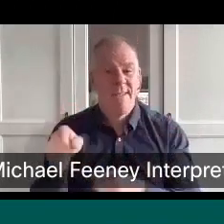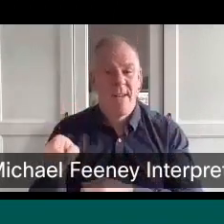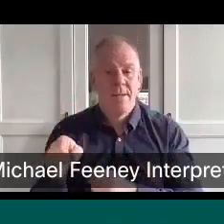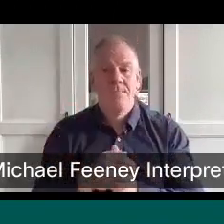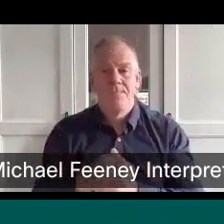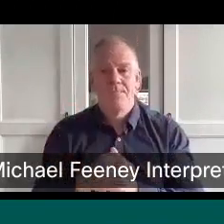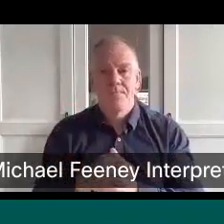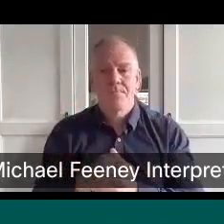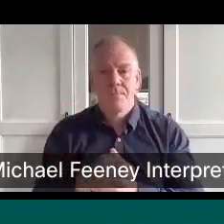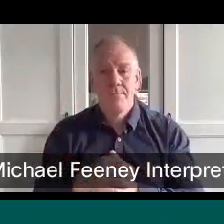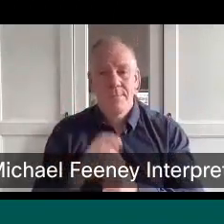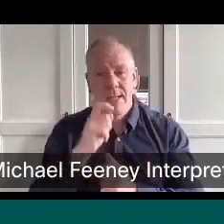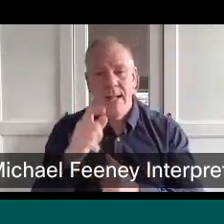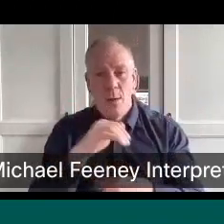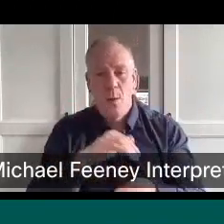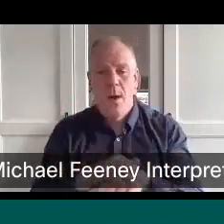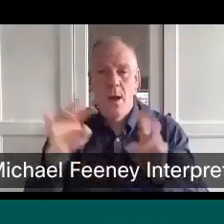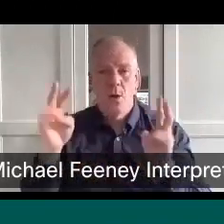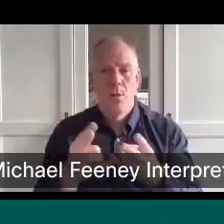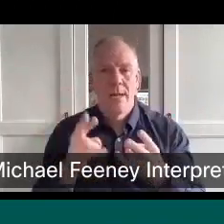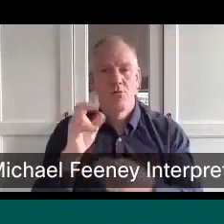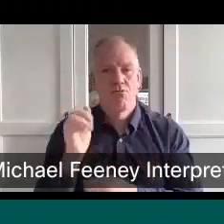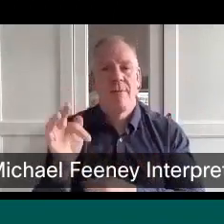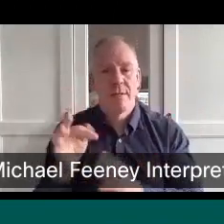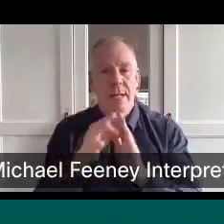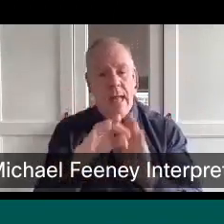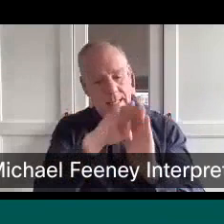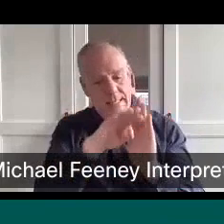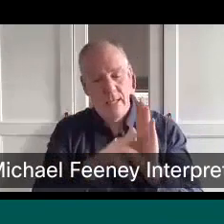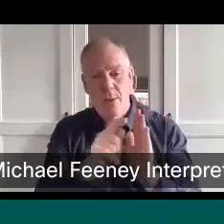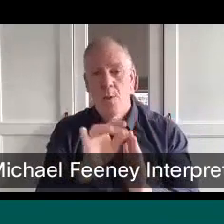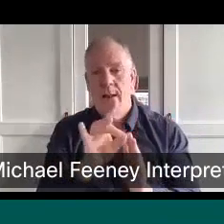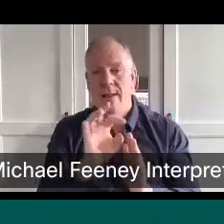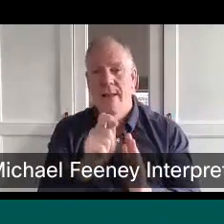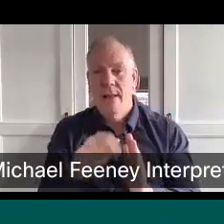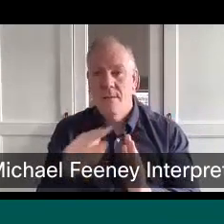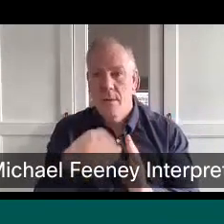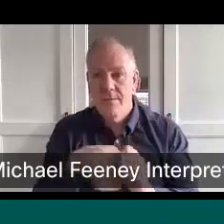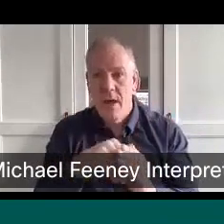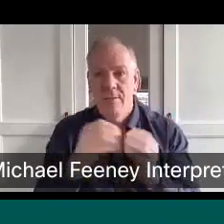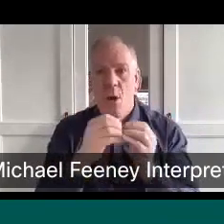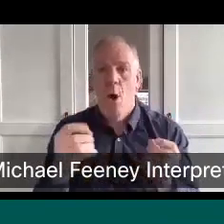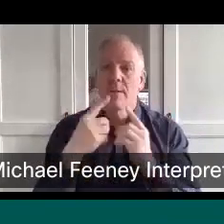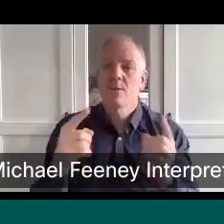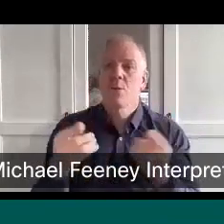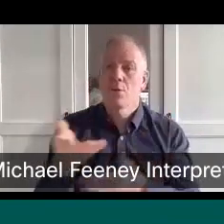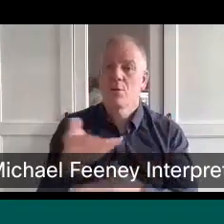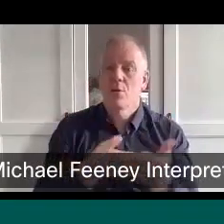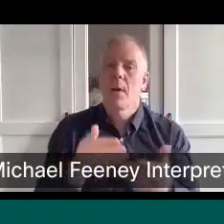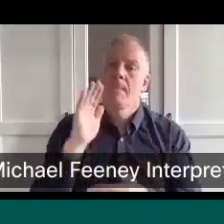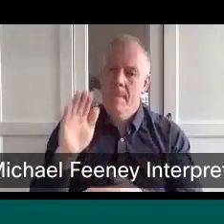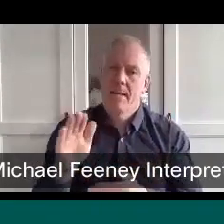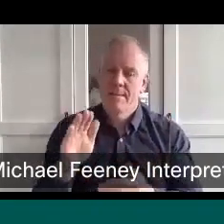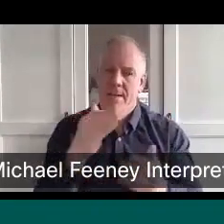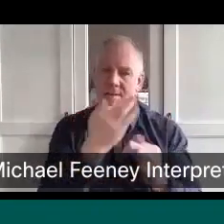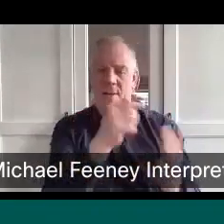really point out our quick reference guide and toolkit for anybody who's engaging in open disclosure discussions. Really does keep you right.